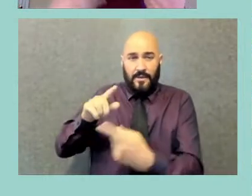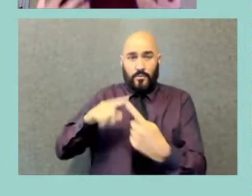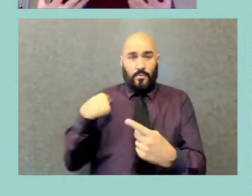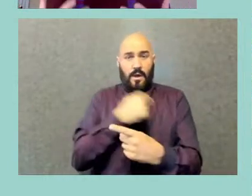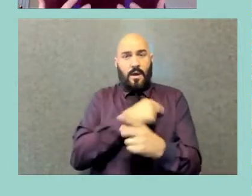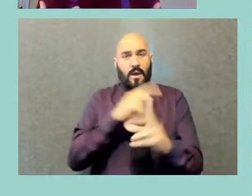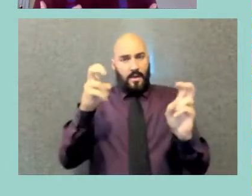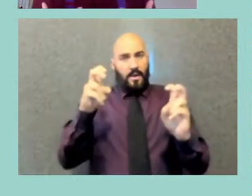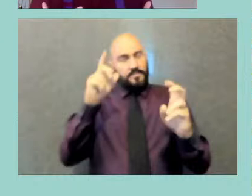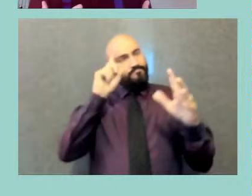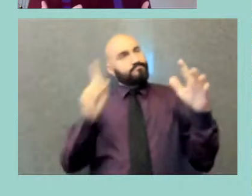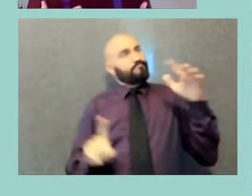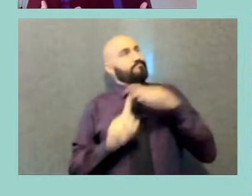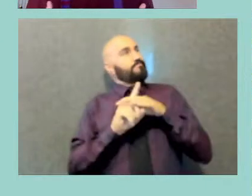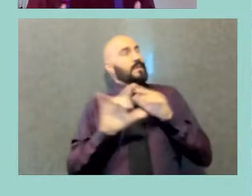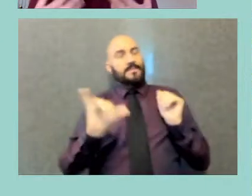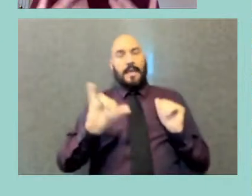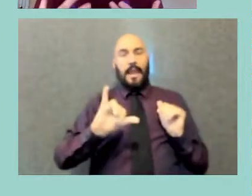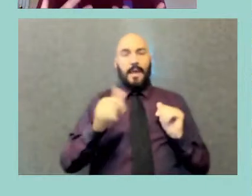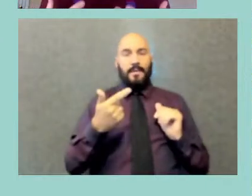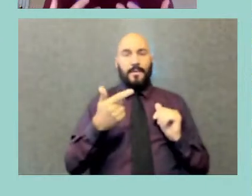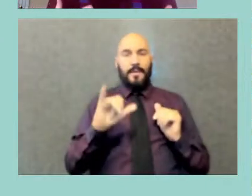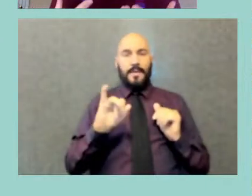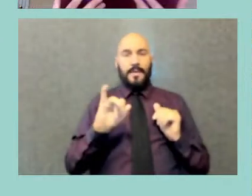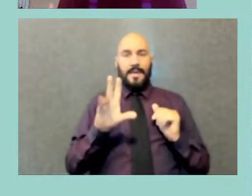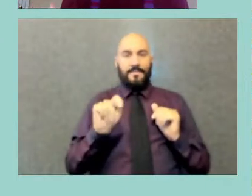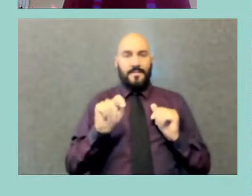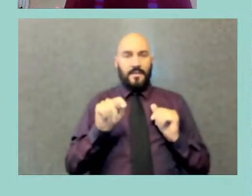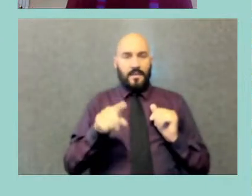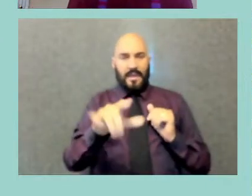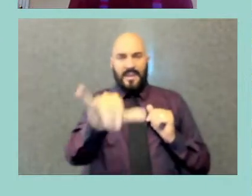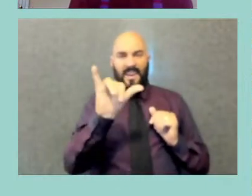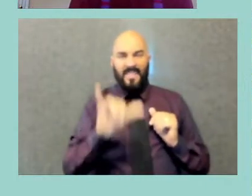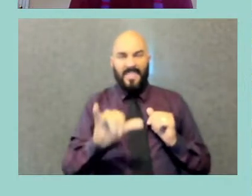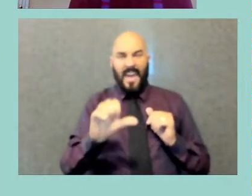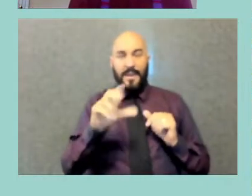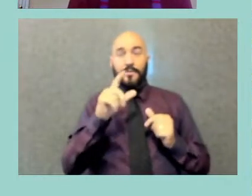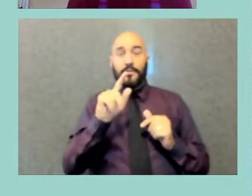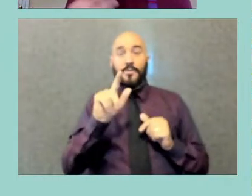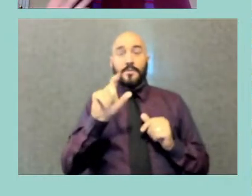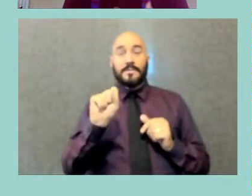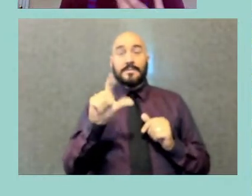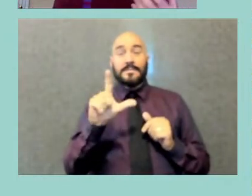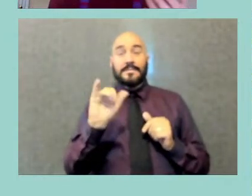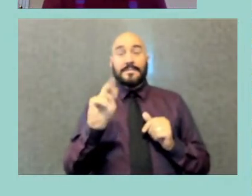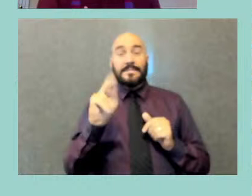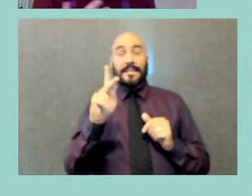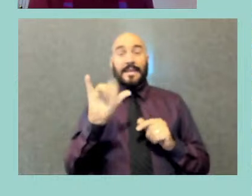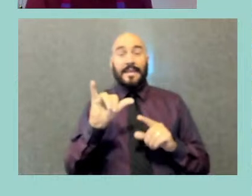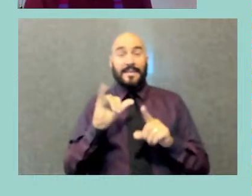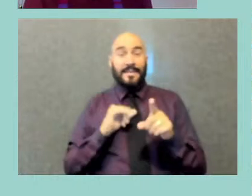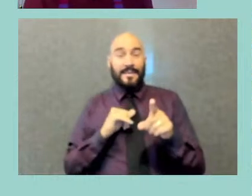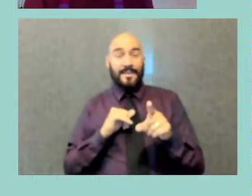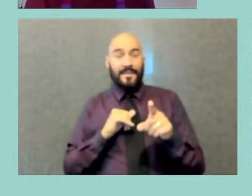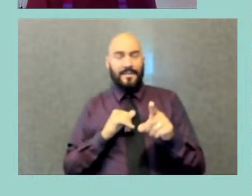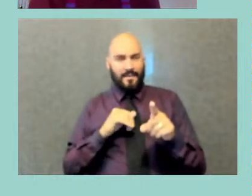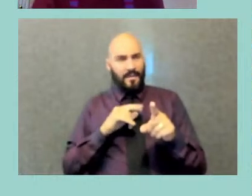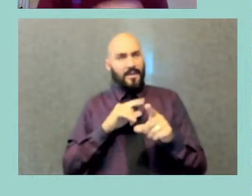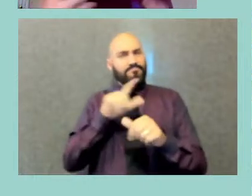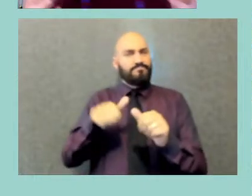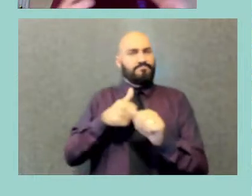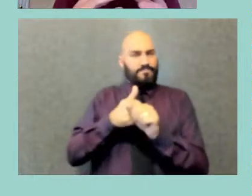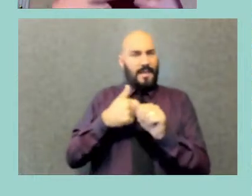In the slinky, so much meaning was held for us. The spiral of time and growth,